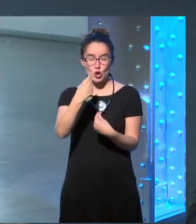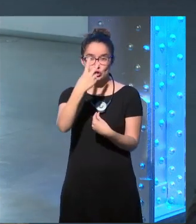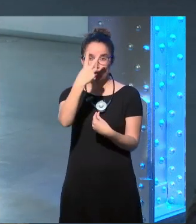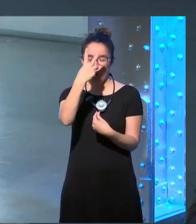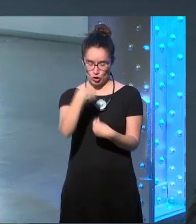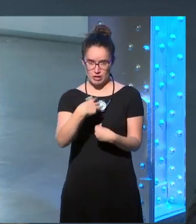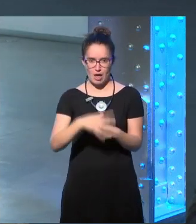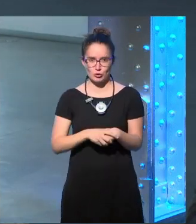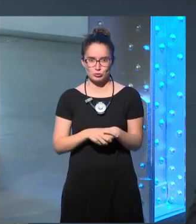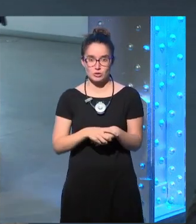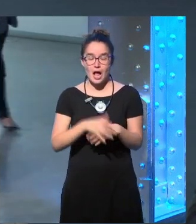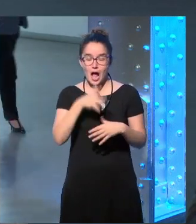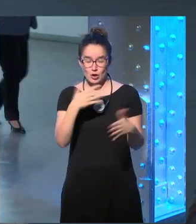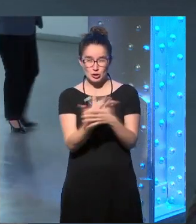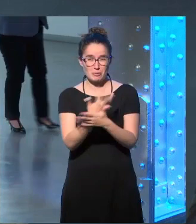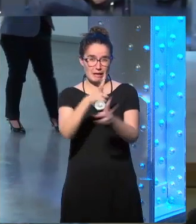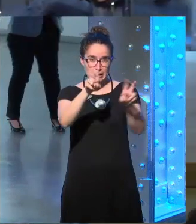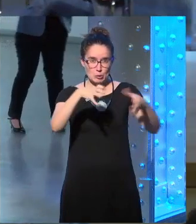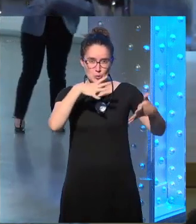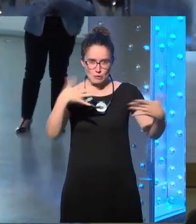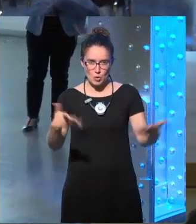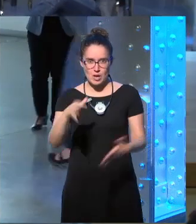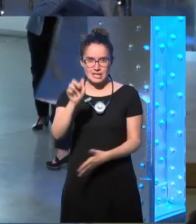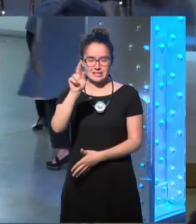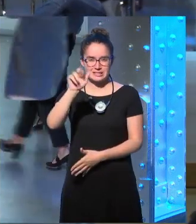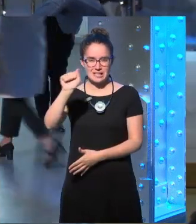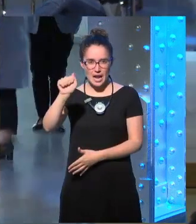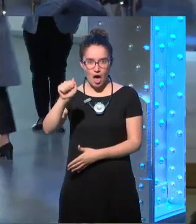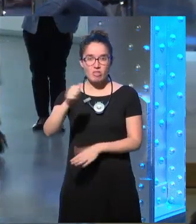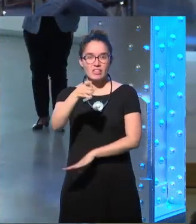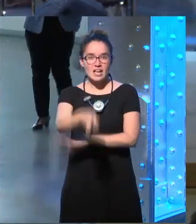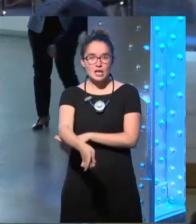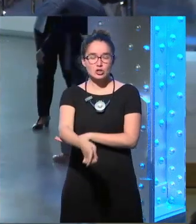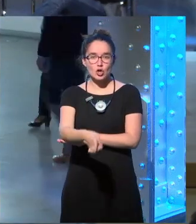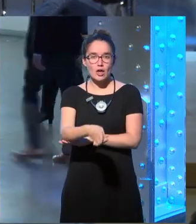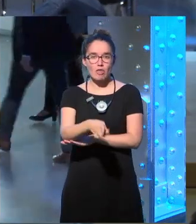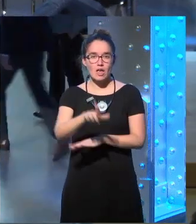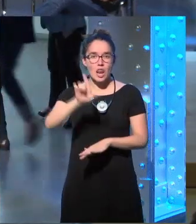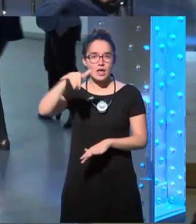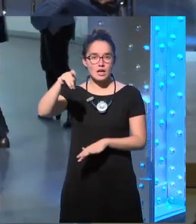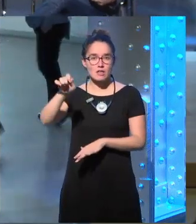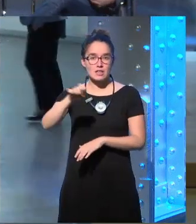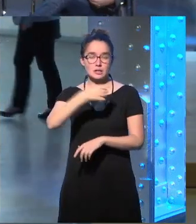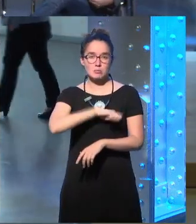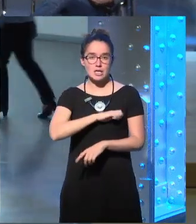Comer cerezas con los ojos cerrados. And I would like you to explain what your titles are about. Sara Hammond is director of LinkedIn for Spain